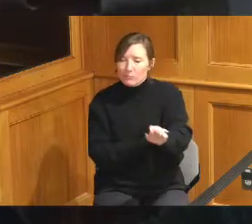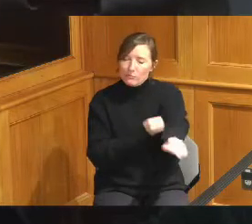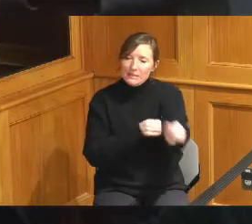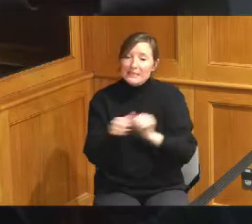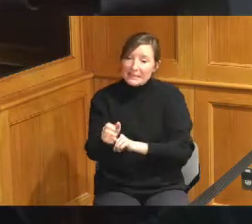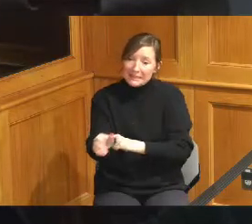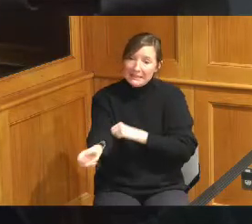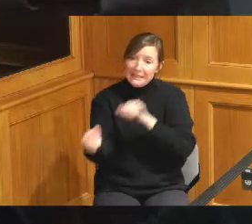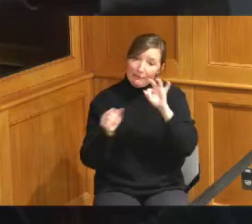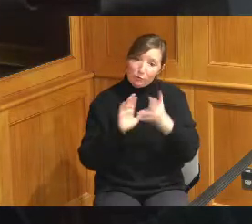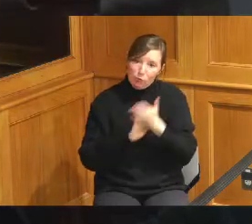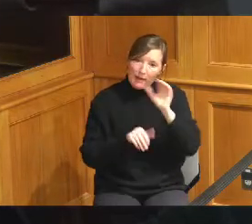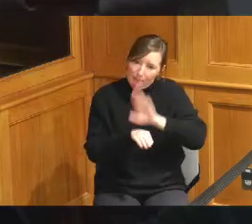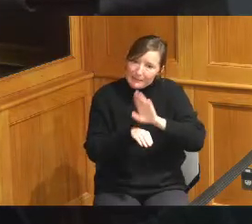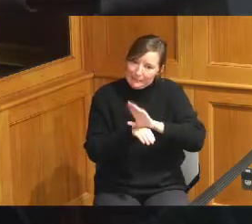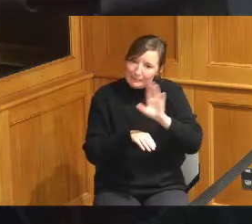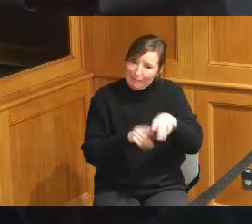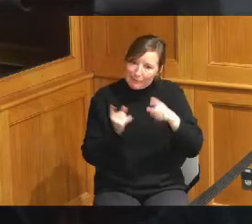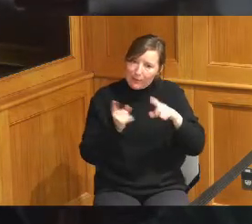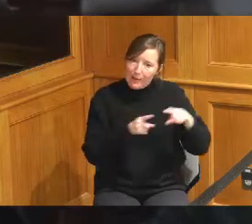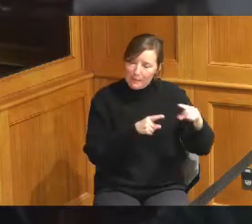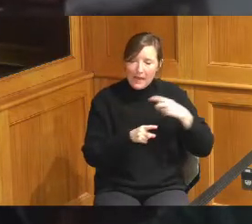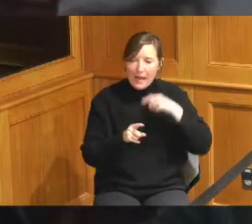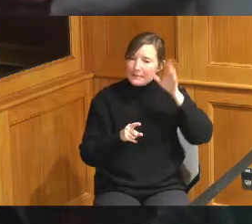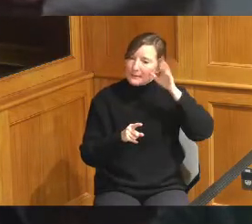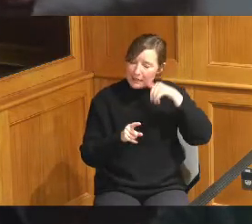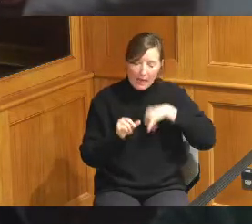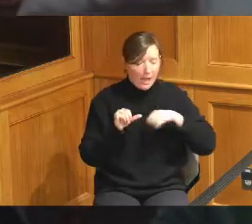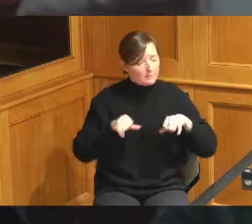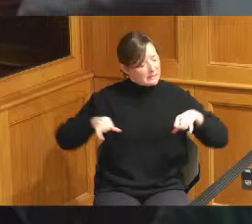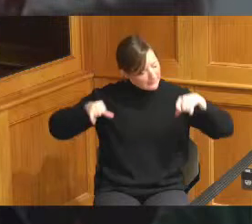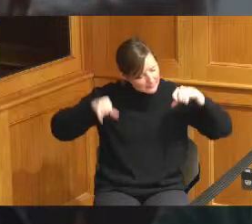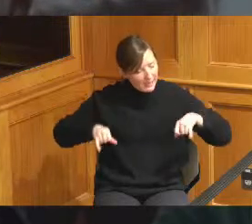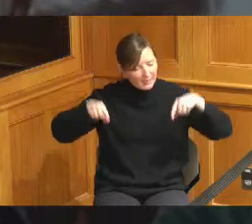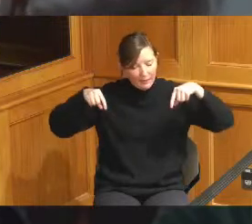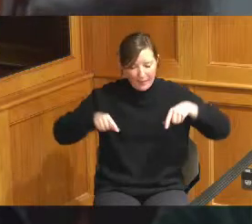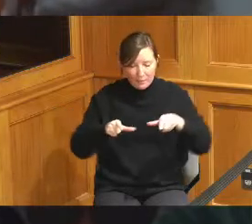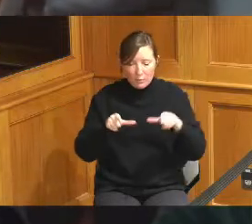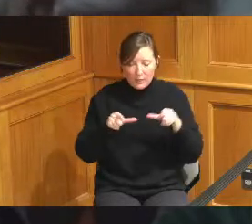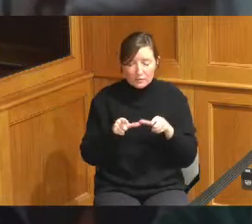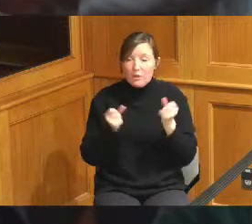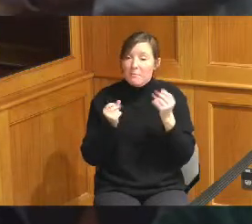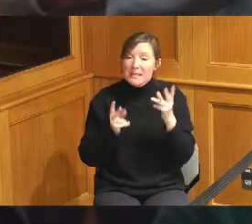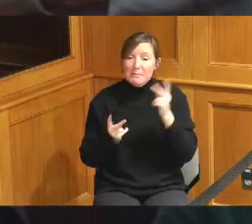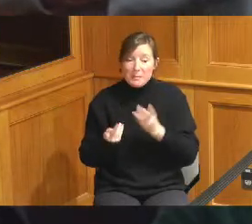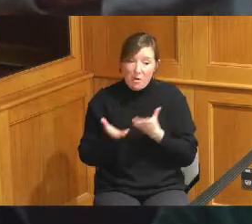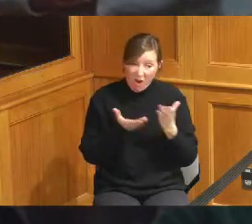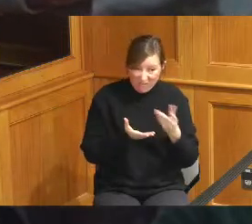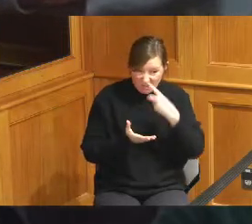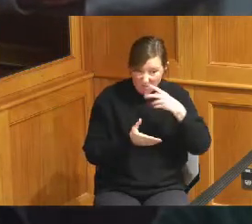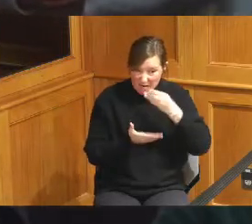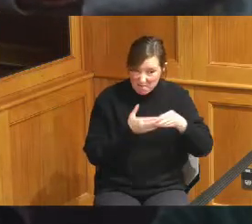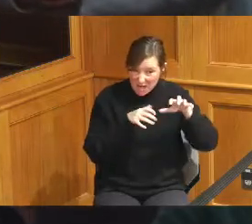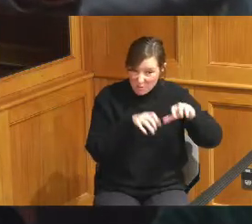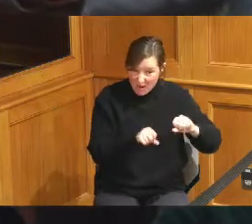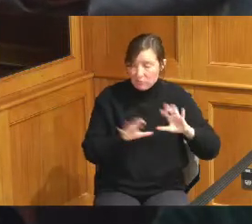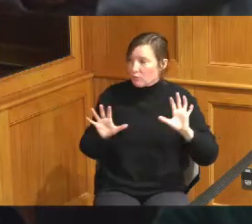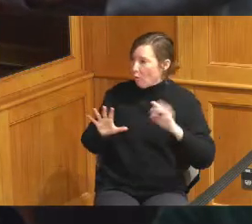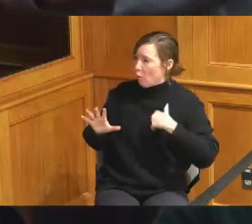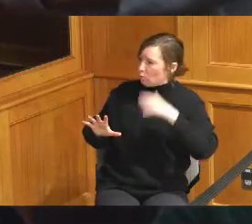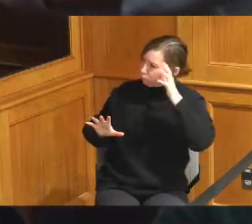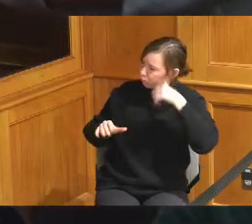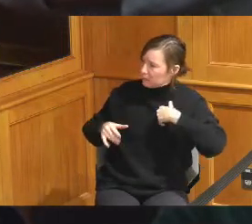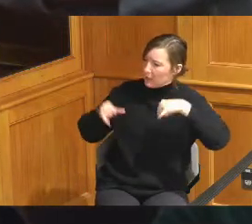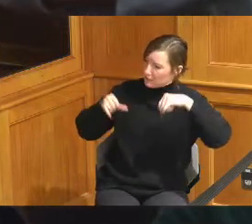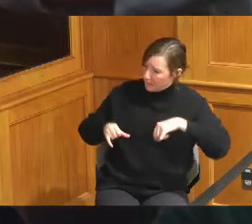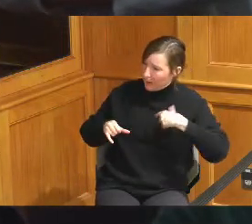a business. I've dedicated myself to staying at that location. I've had many offers to be bought out, but I want to stay there and